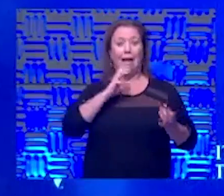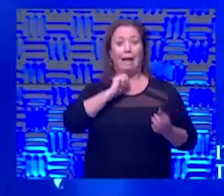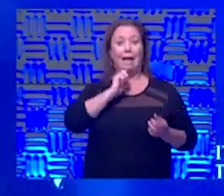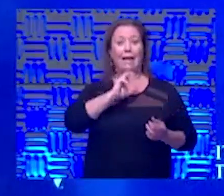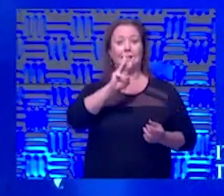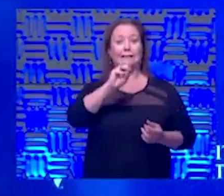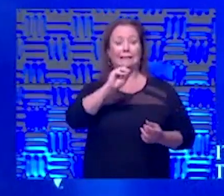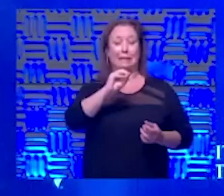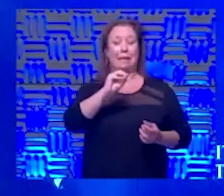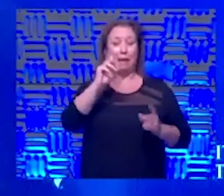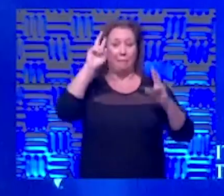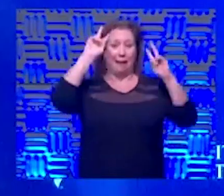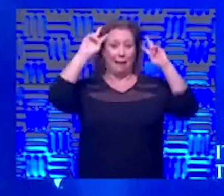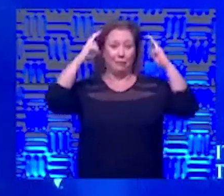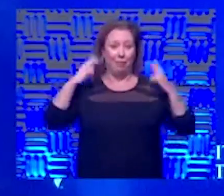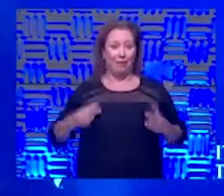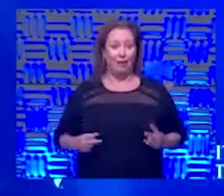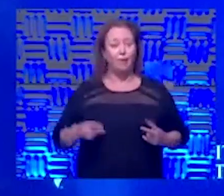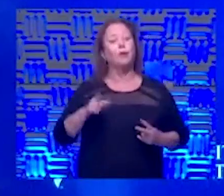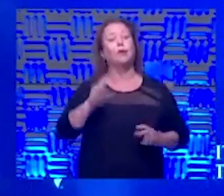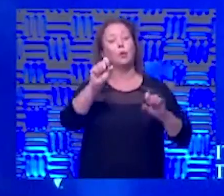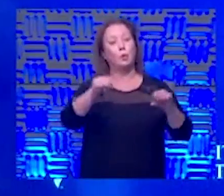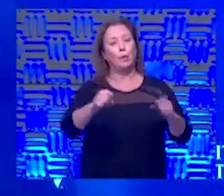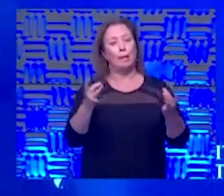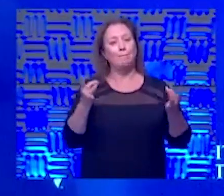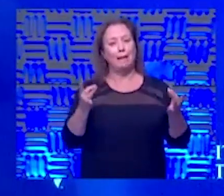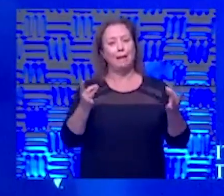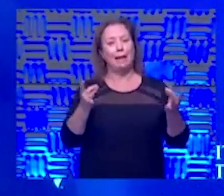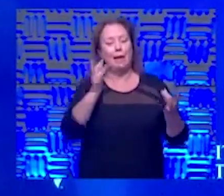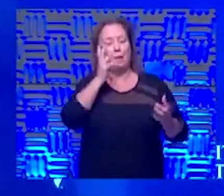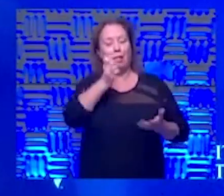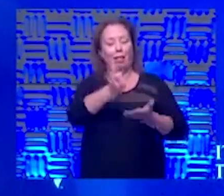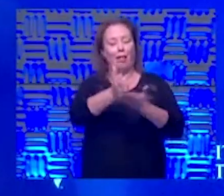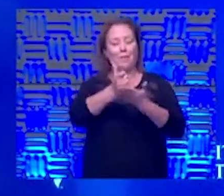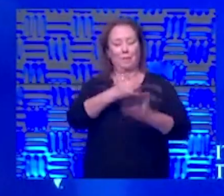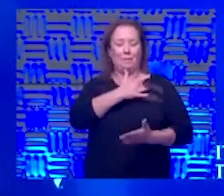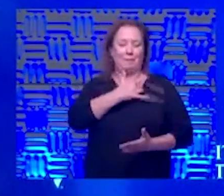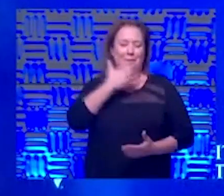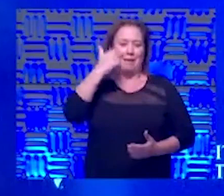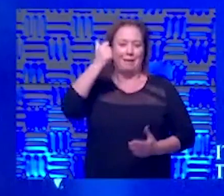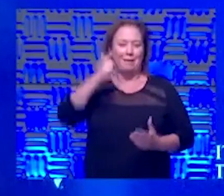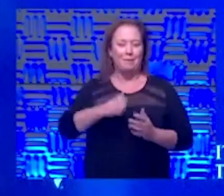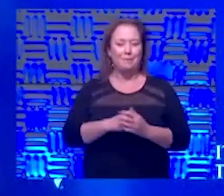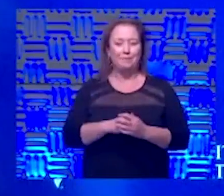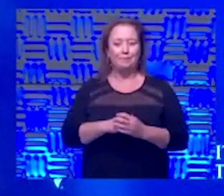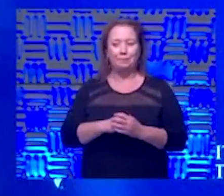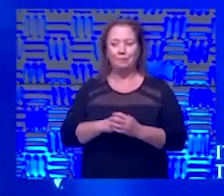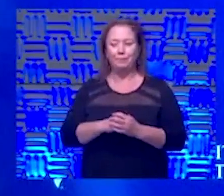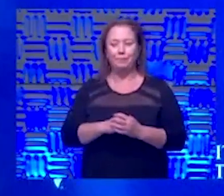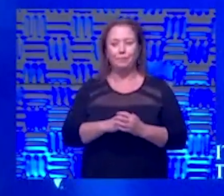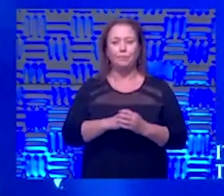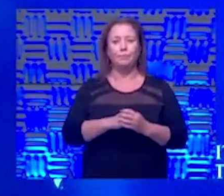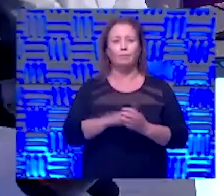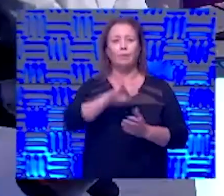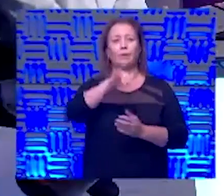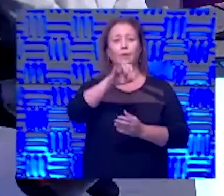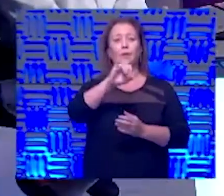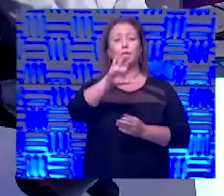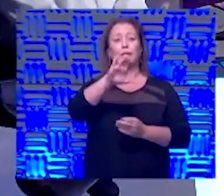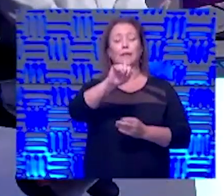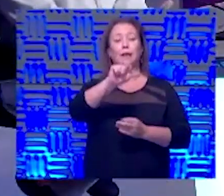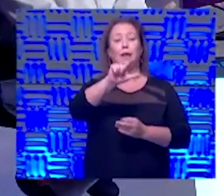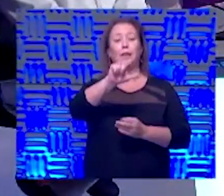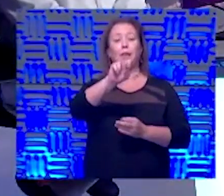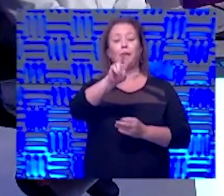fading hairlines, you too can meditate and it can actually help you feel better. So we have Jessica Lavelle, who's on the line with us this